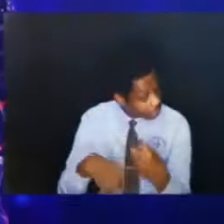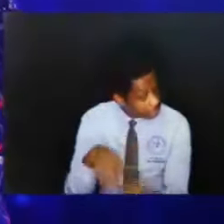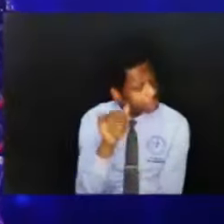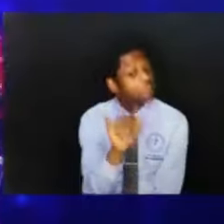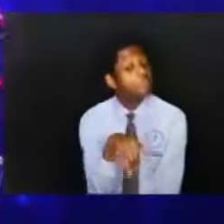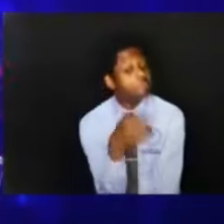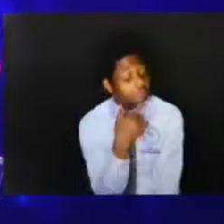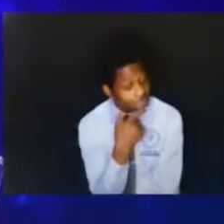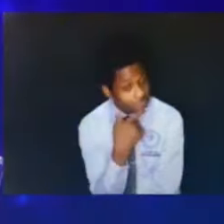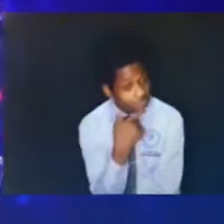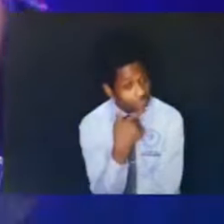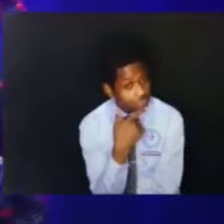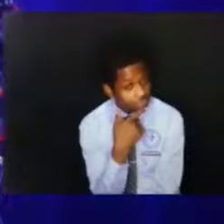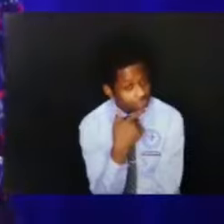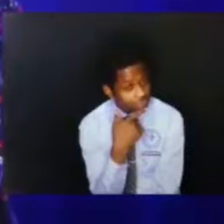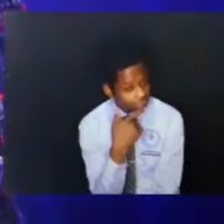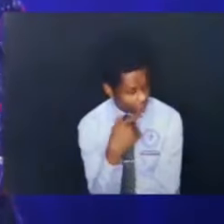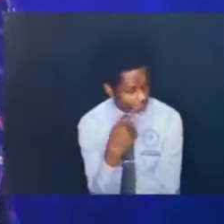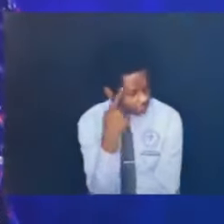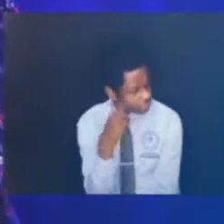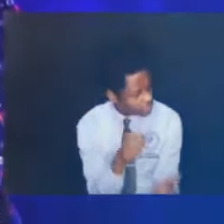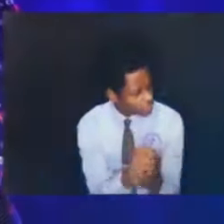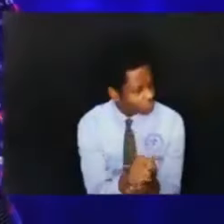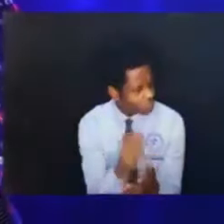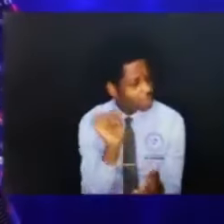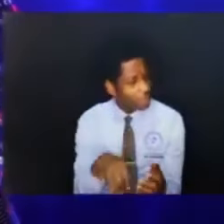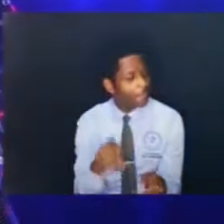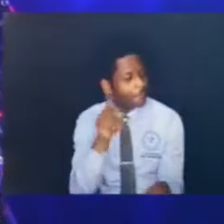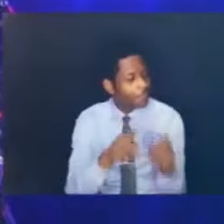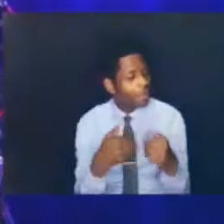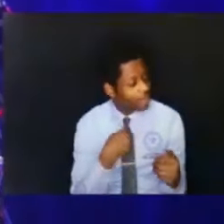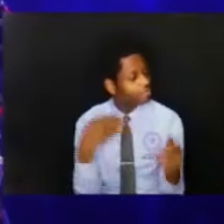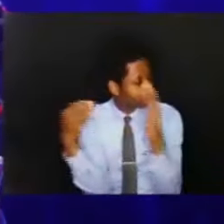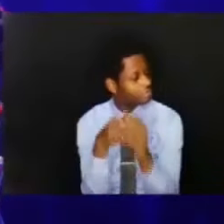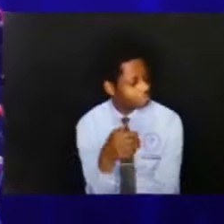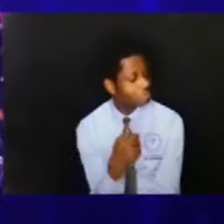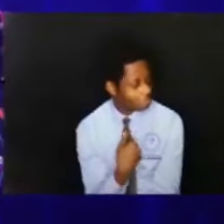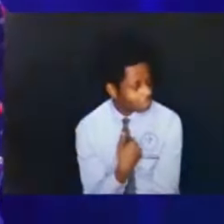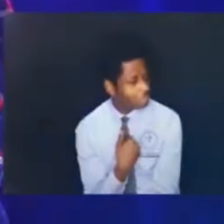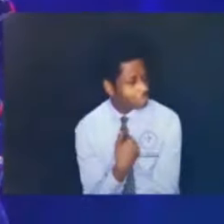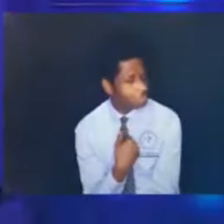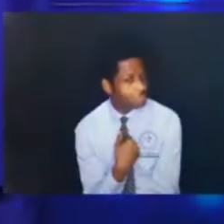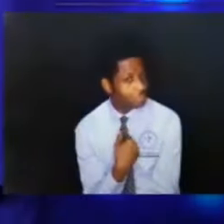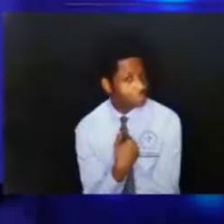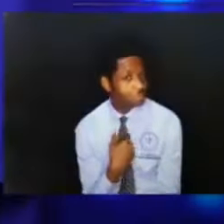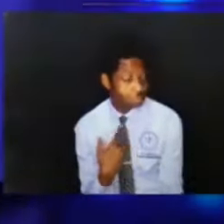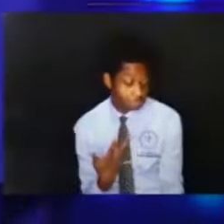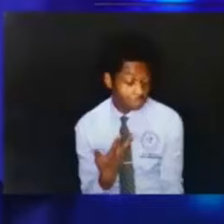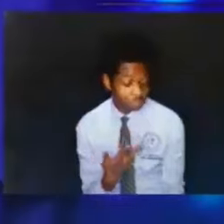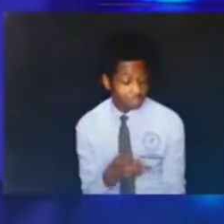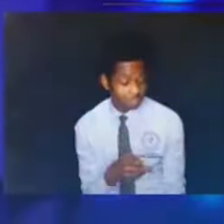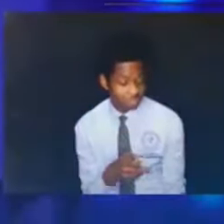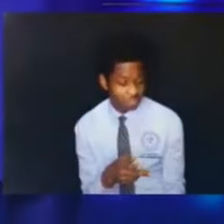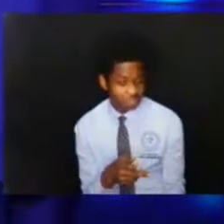Is that really the case that he has something against you? One may be offended